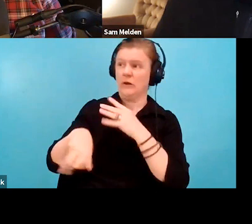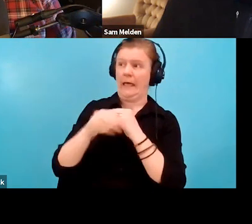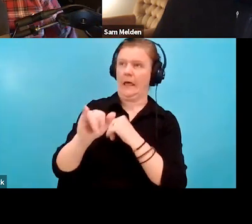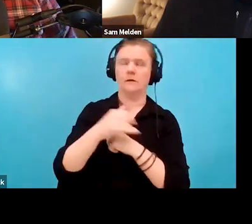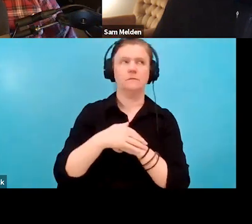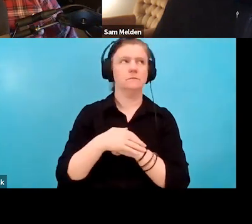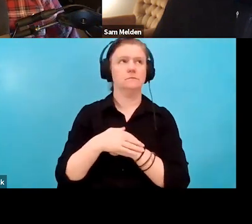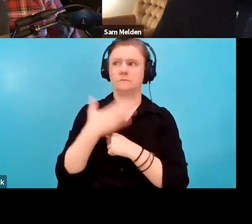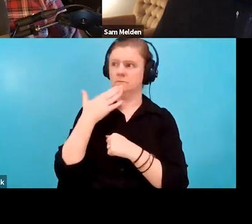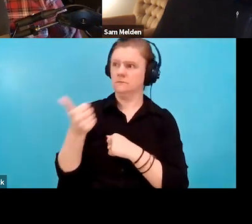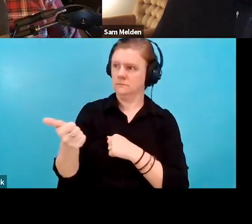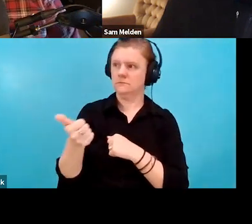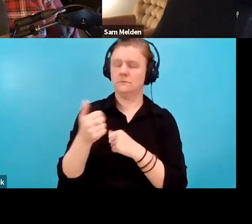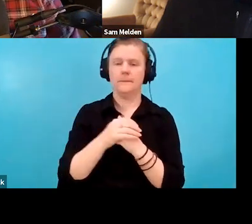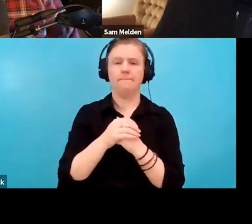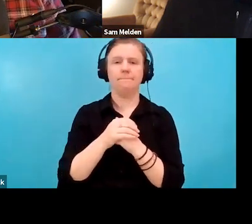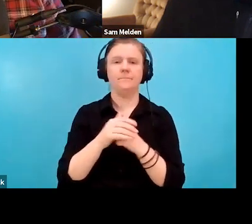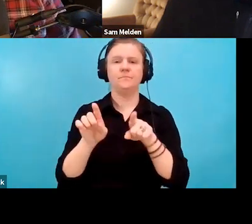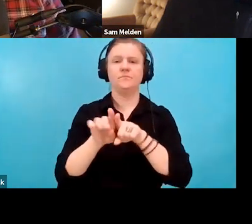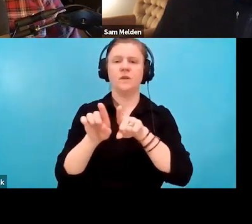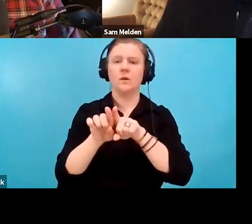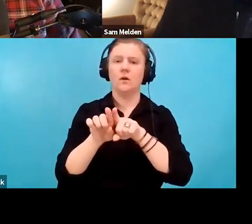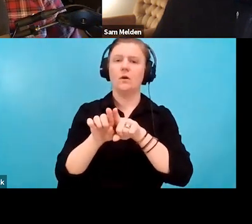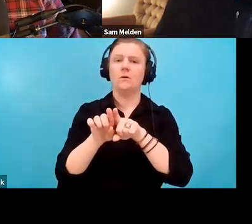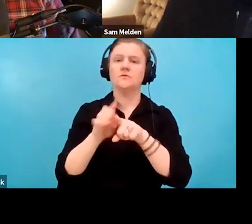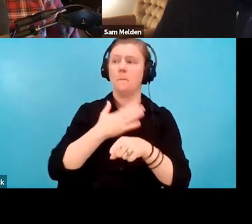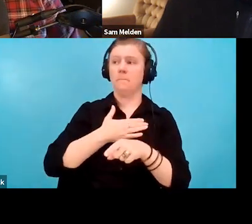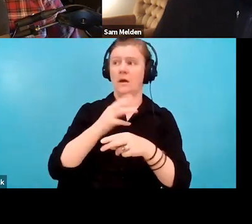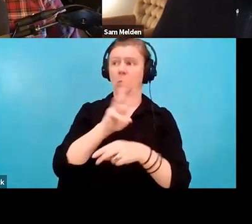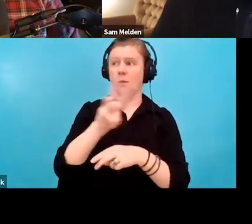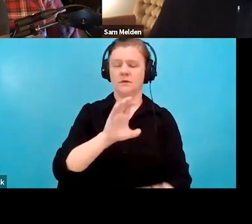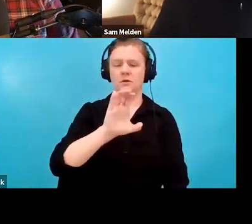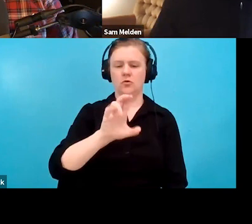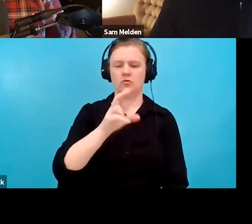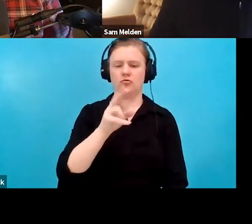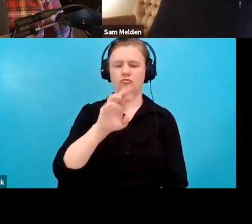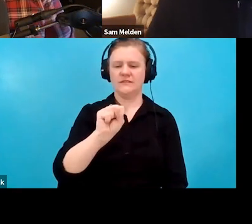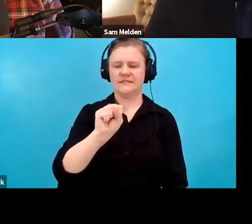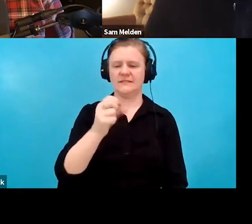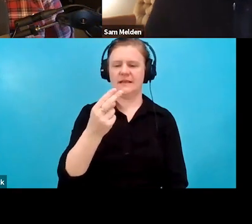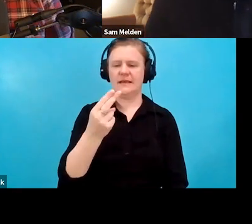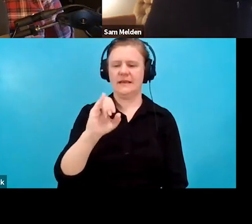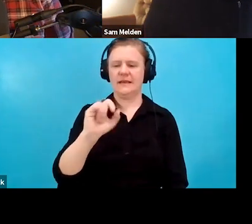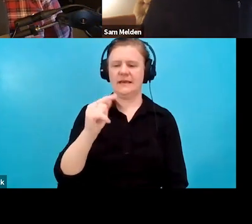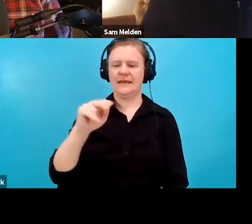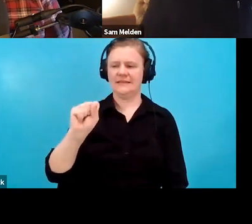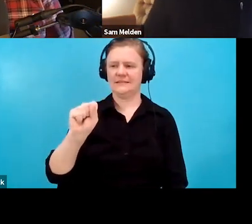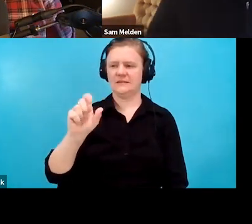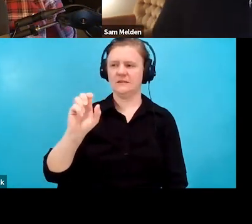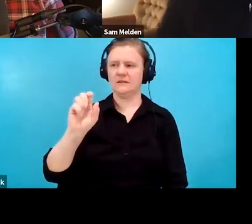Okay. So you can also reach me at chrishiggins.com. So I appreciate this opportunity. It's a privilege,